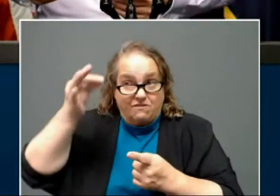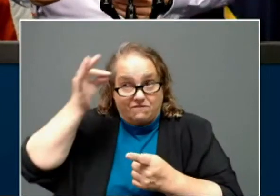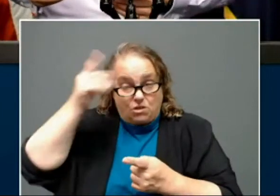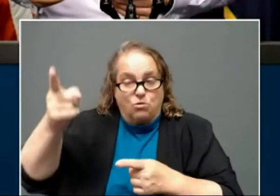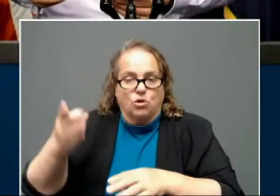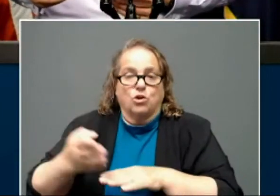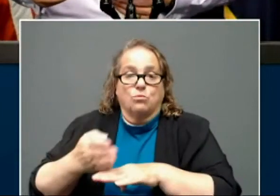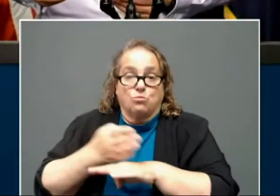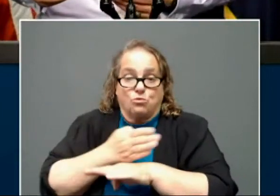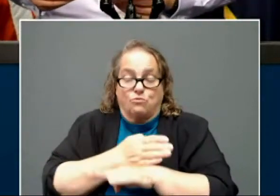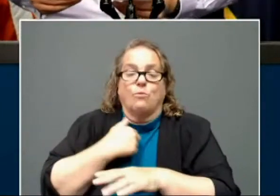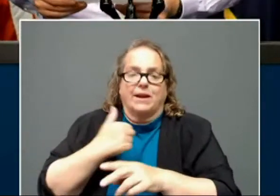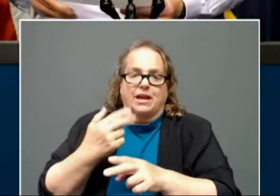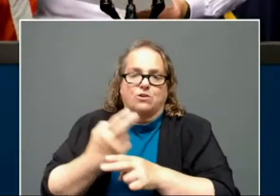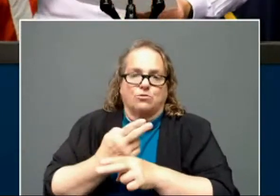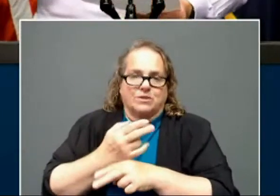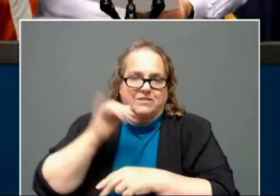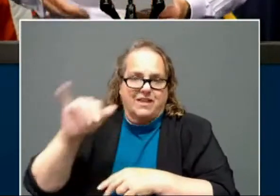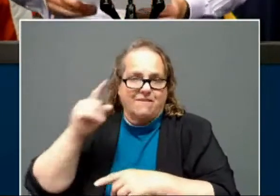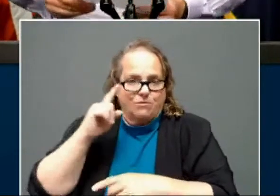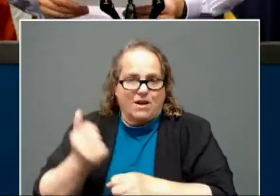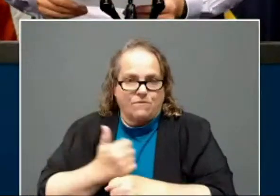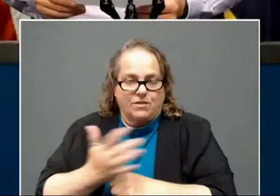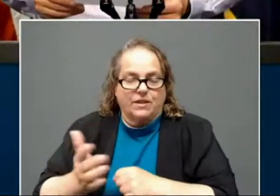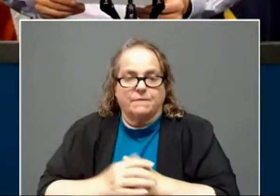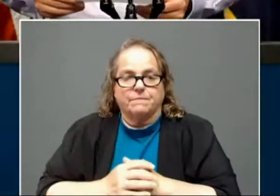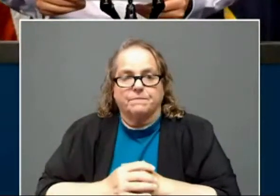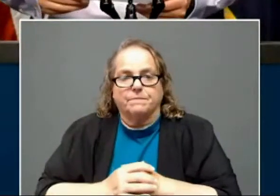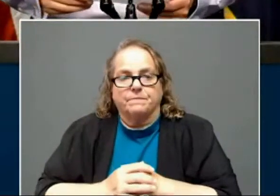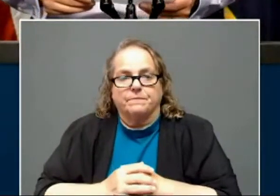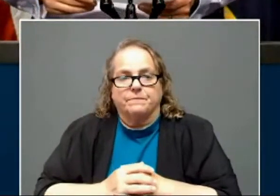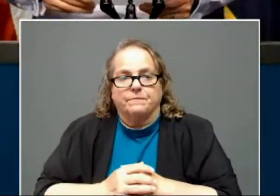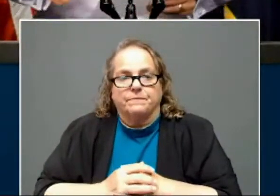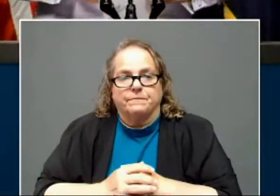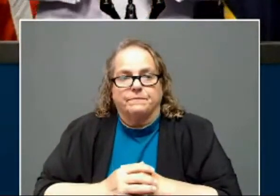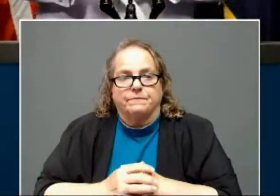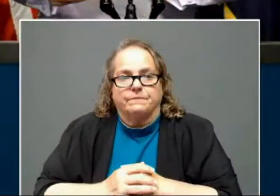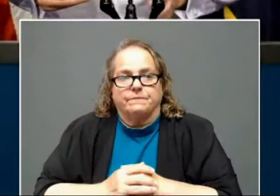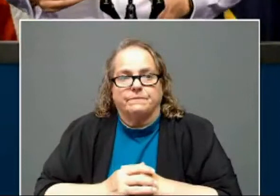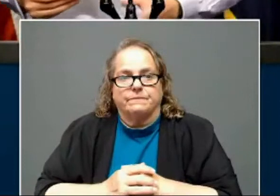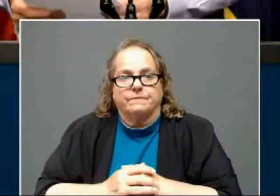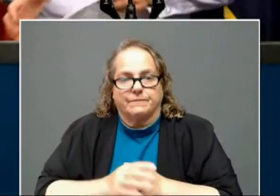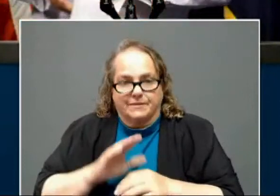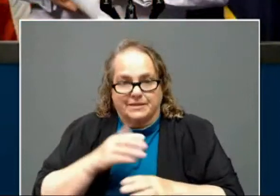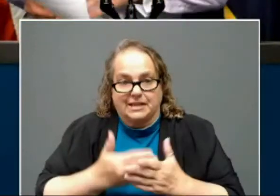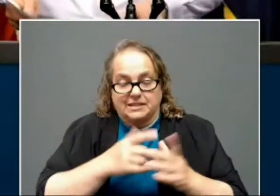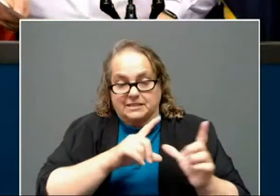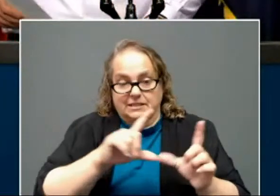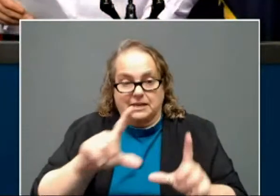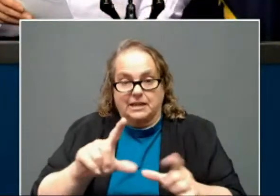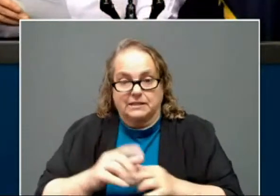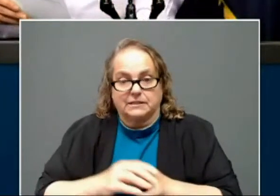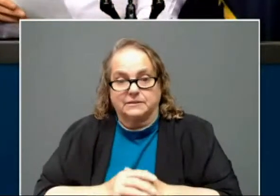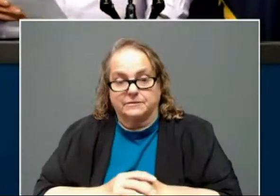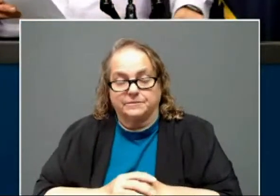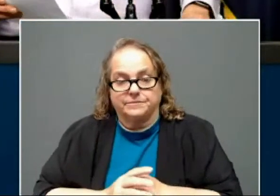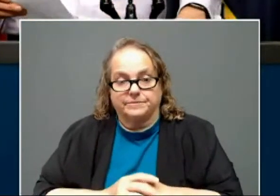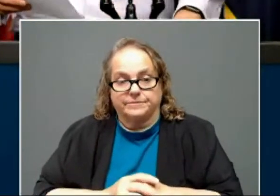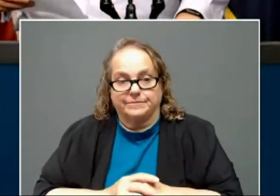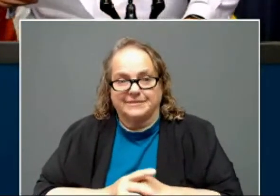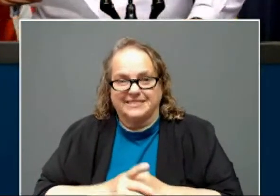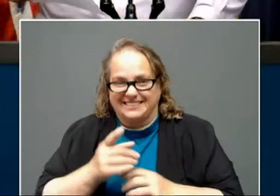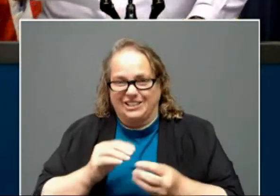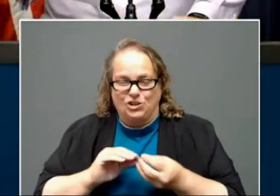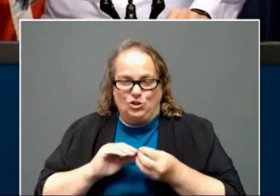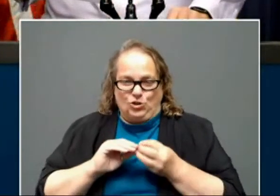can use that for everything. If you could show the next slide, please, James. So this is a bit crowded, but I just want to